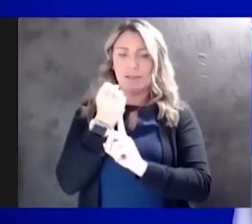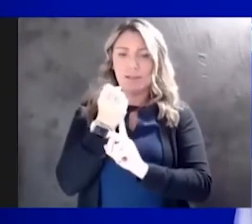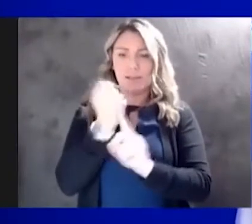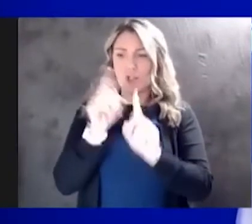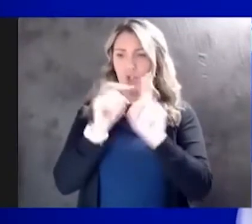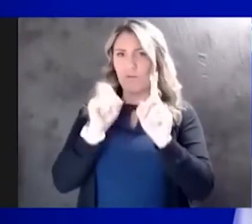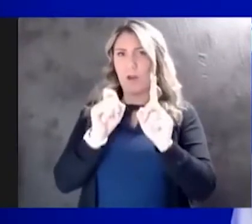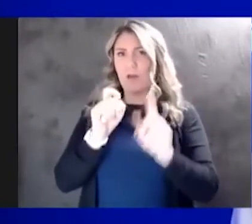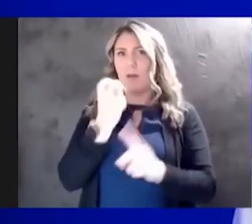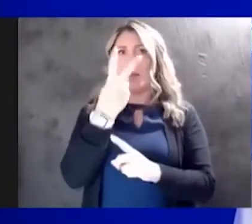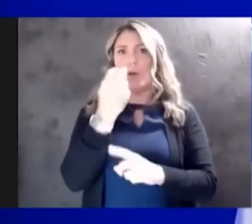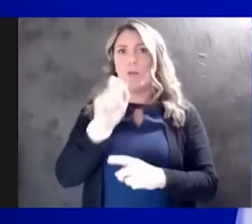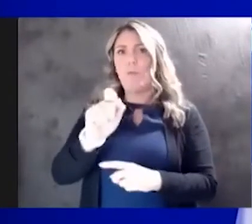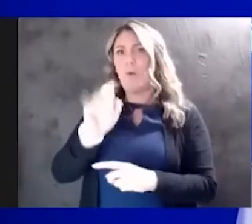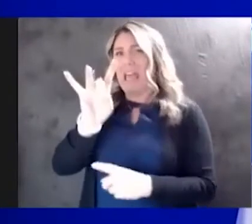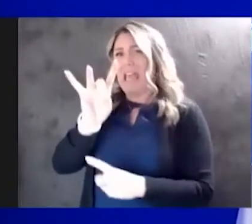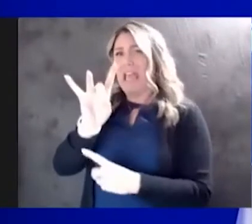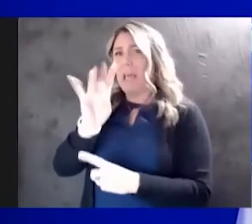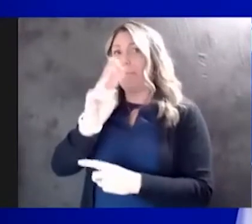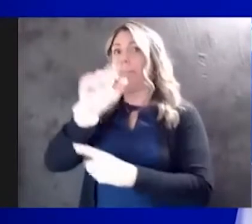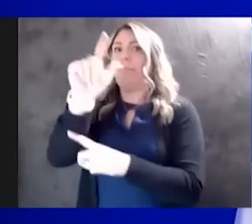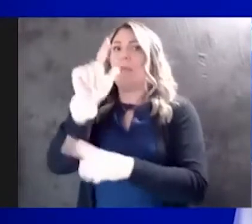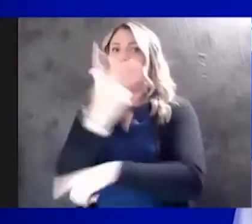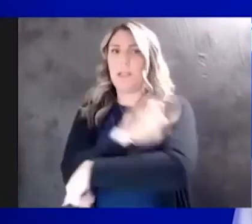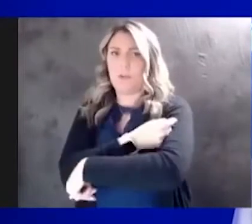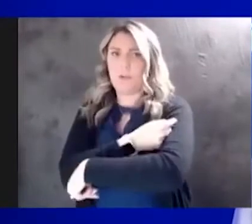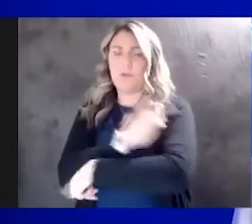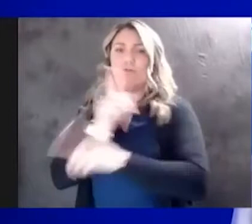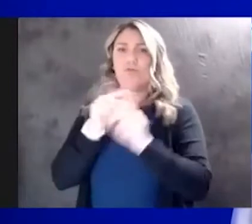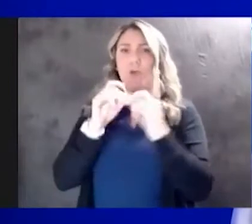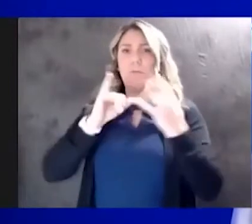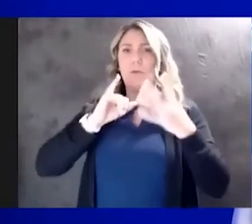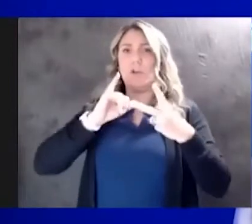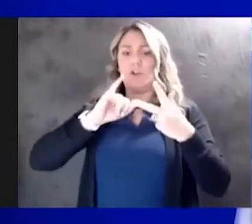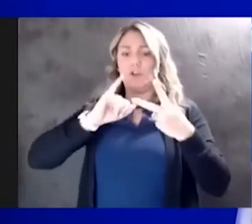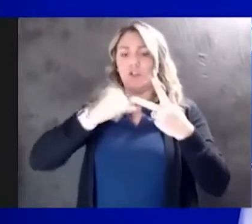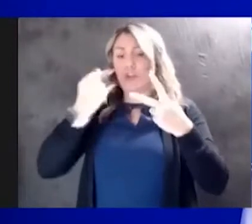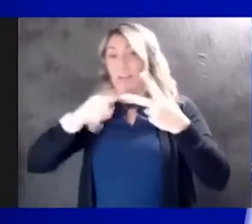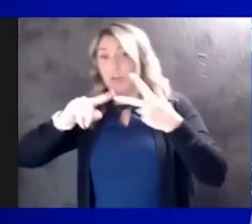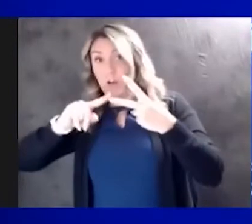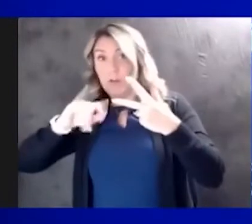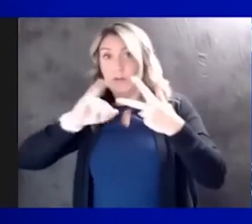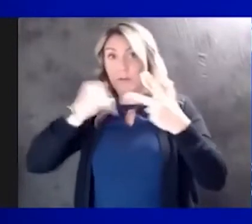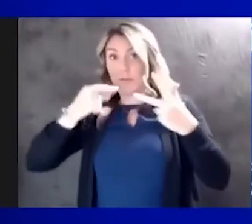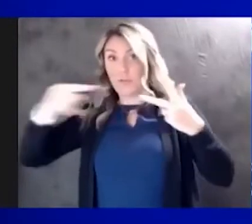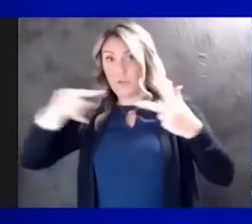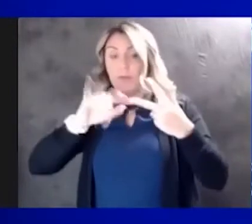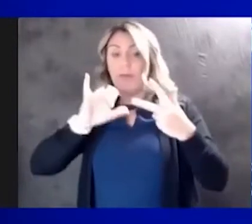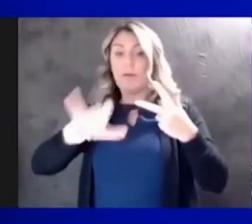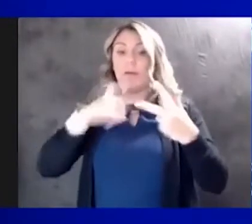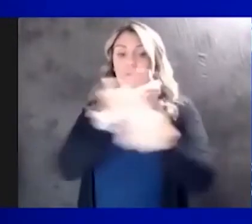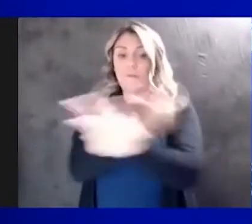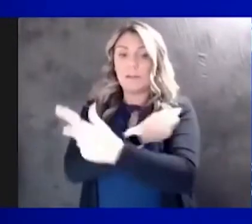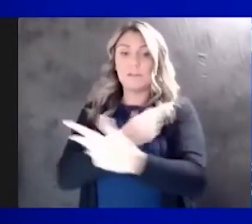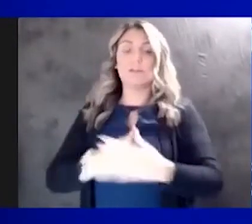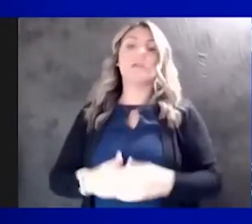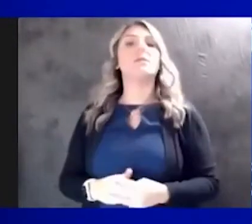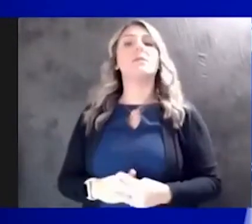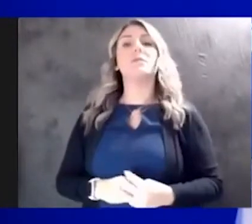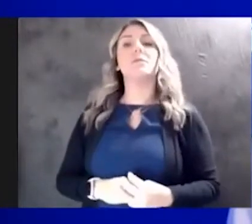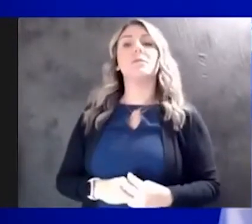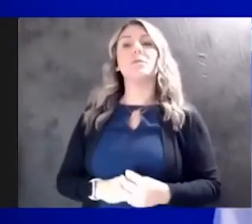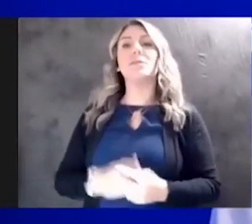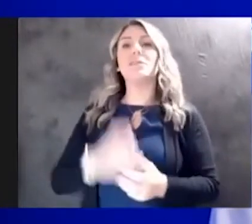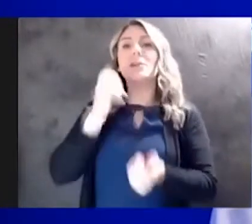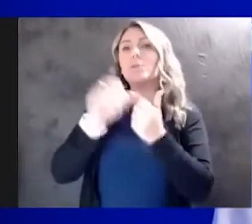million doses of the Johnson & Johnson vaccine. I think what we have to remember here is that per the CDC